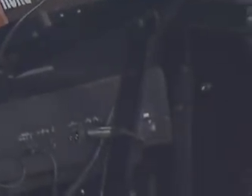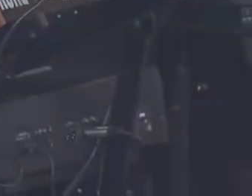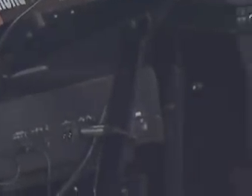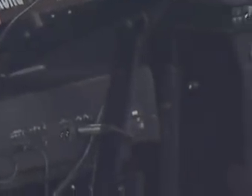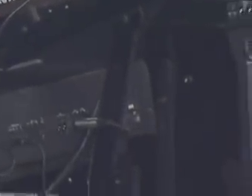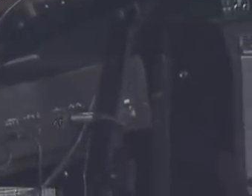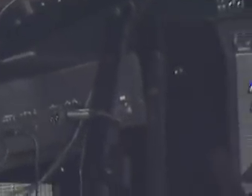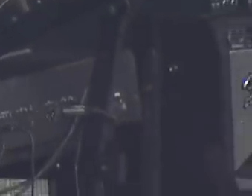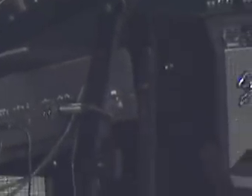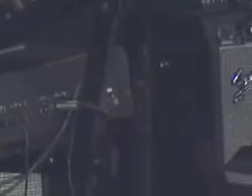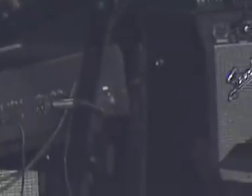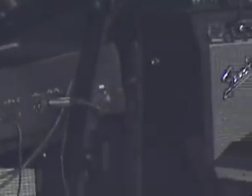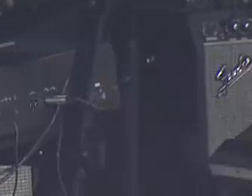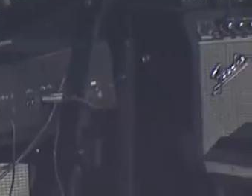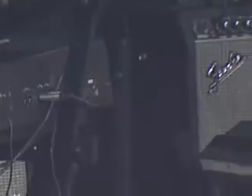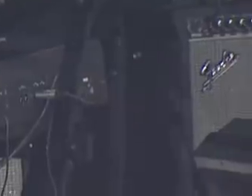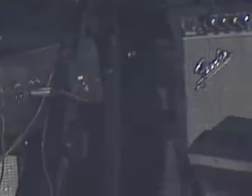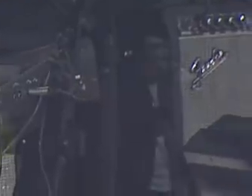eternal